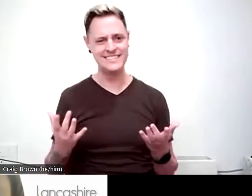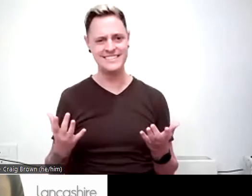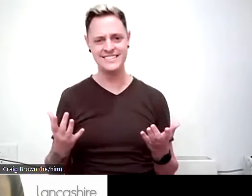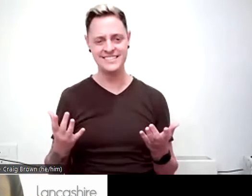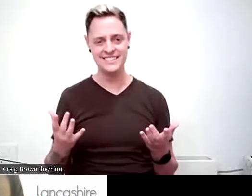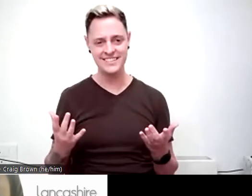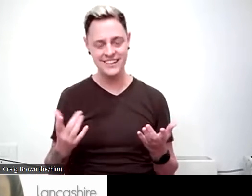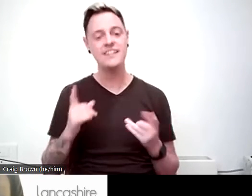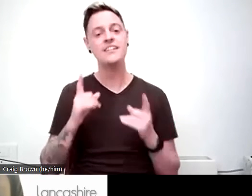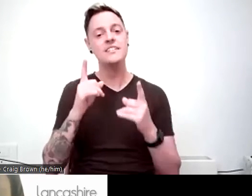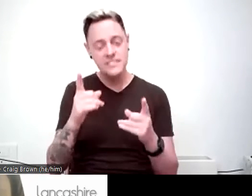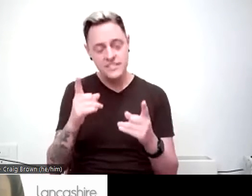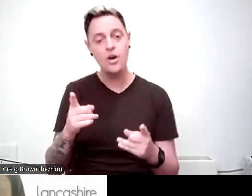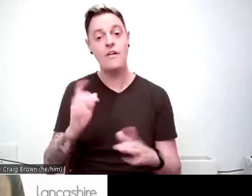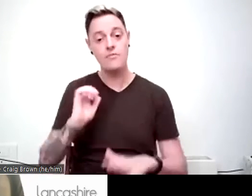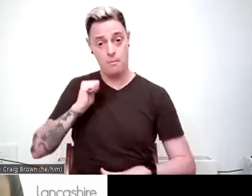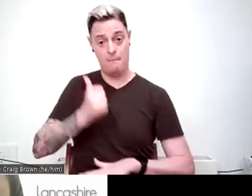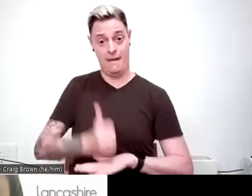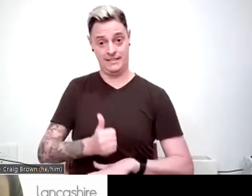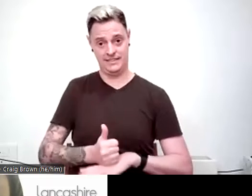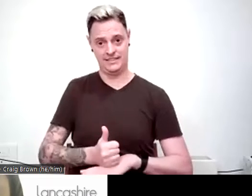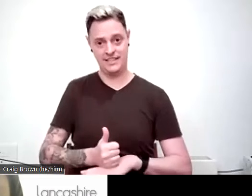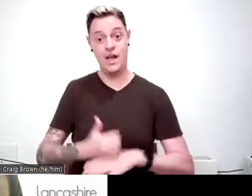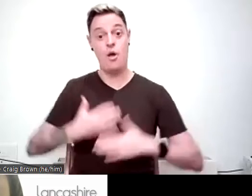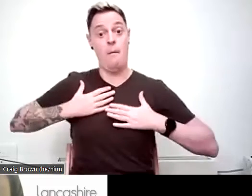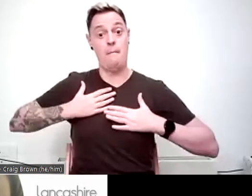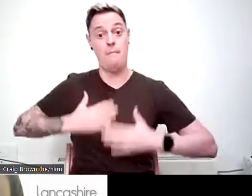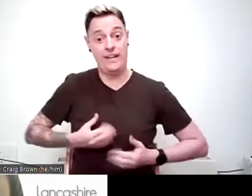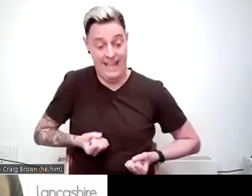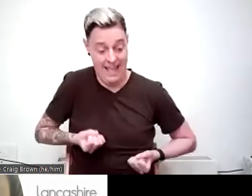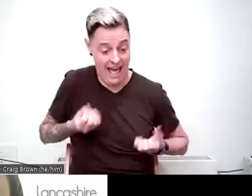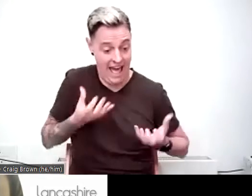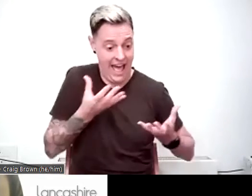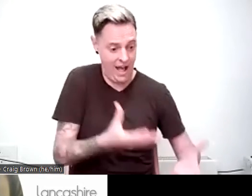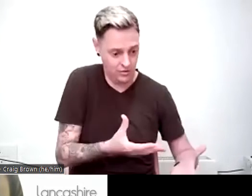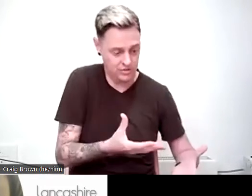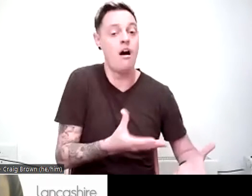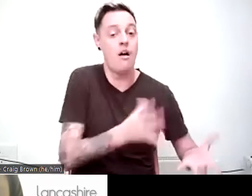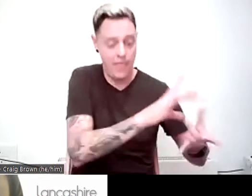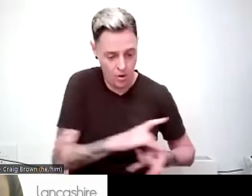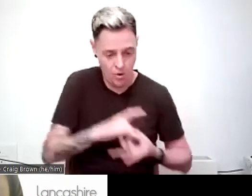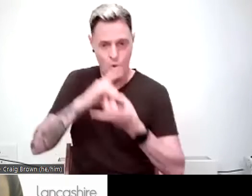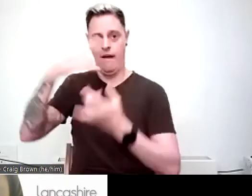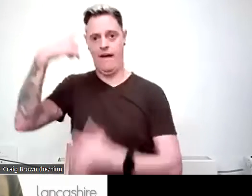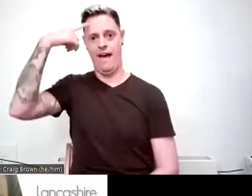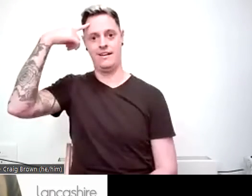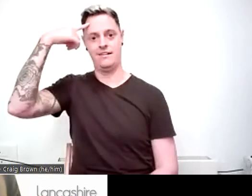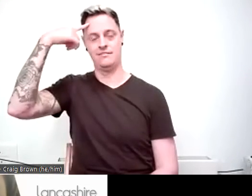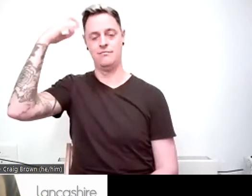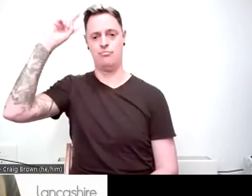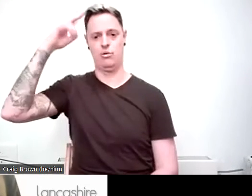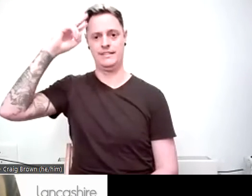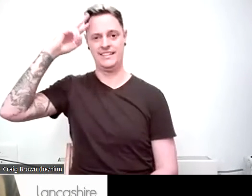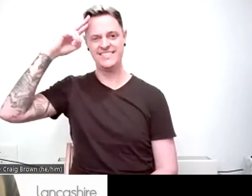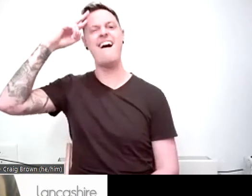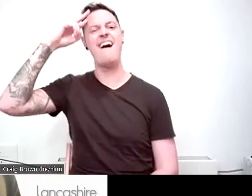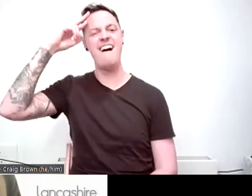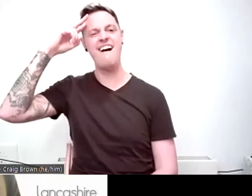of like a bottom-up approach now. It's like, let's get this all out, and then you can try and make sense of it in your head, kind of stuff.